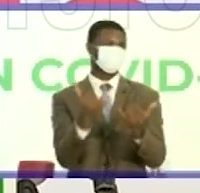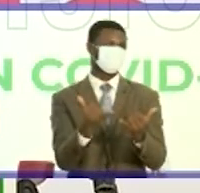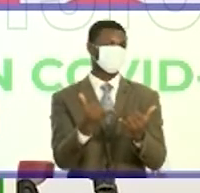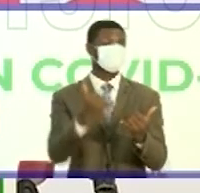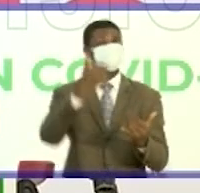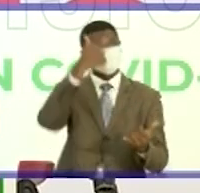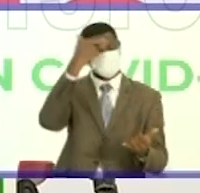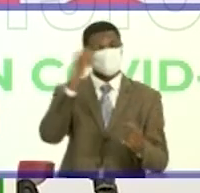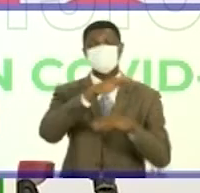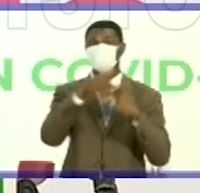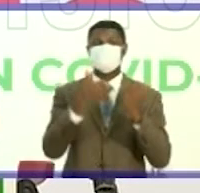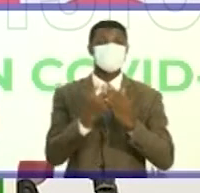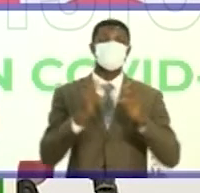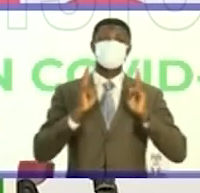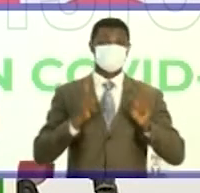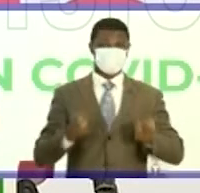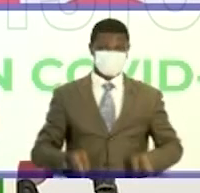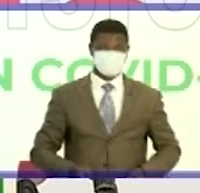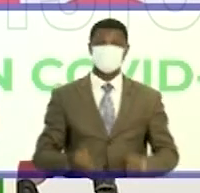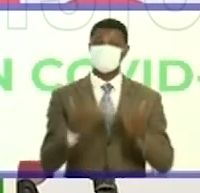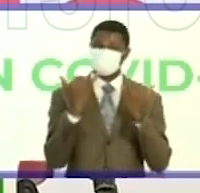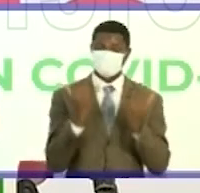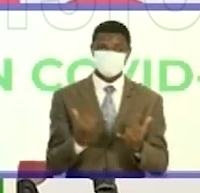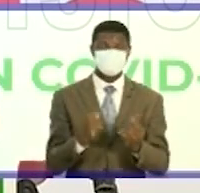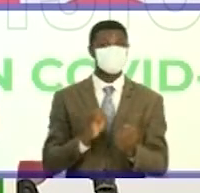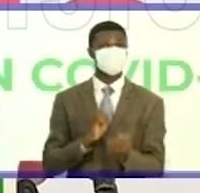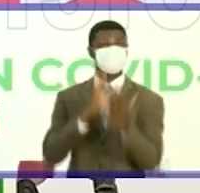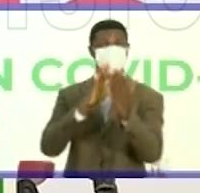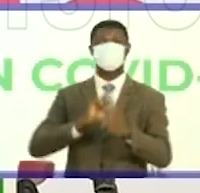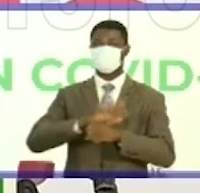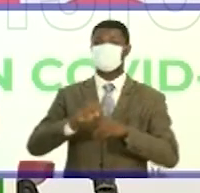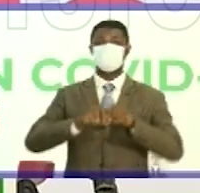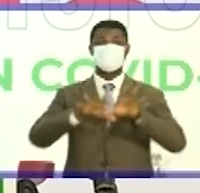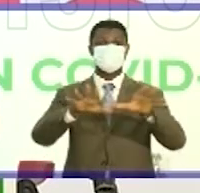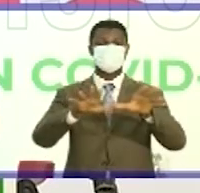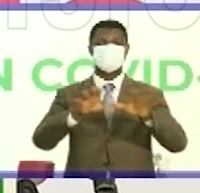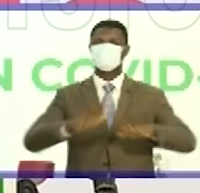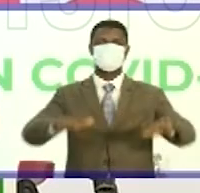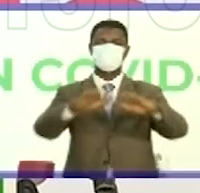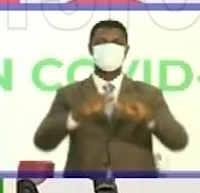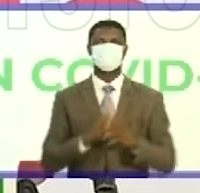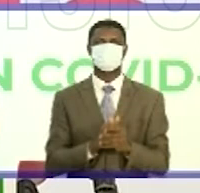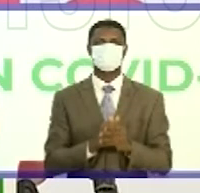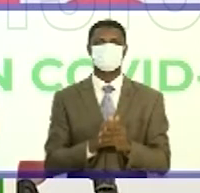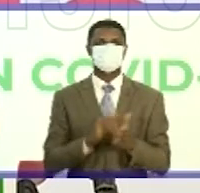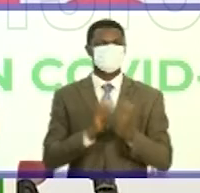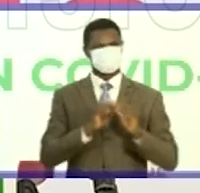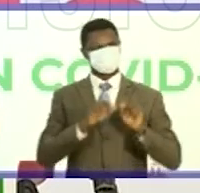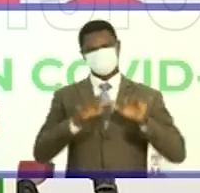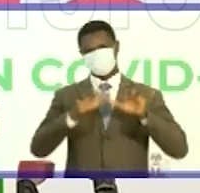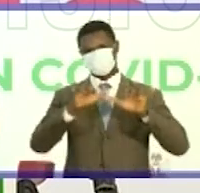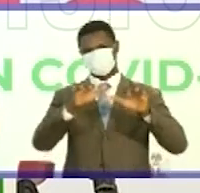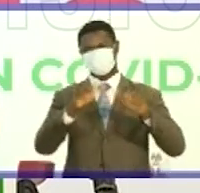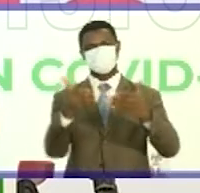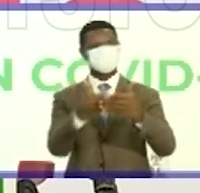the outbreak of the coronavirus pandemic. The virulence and novelty of